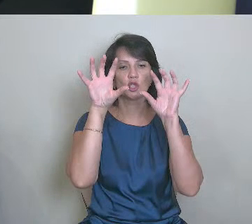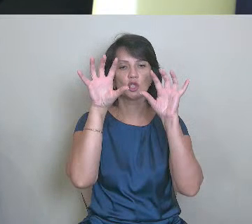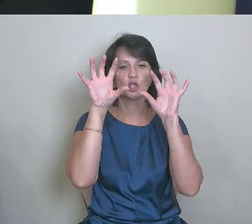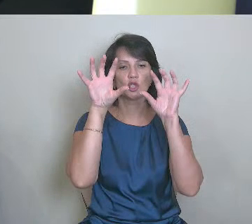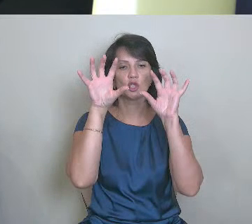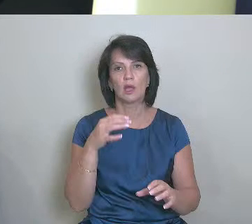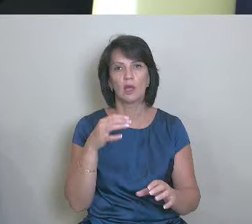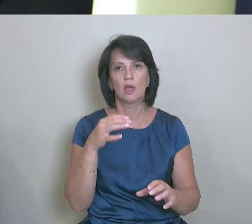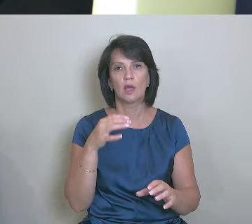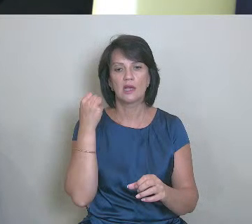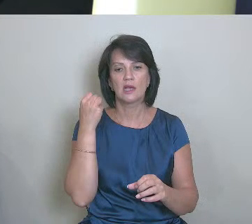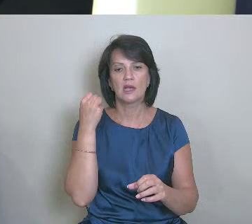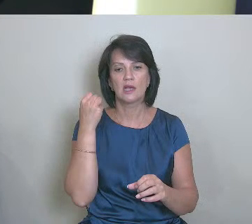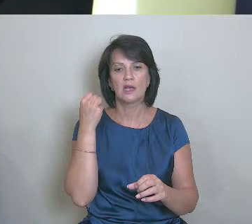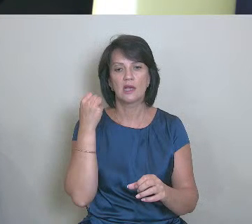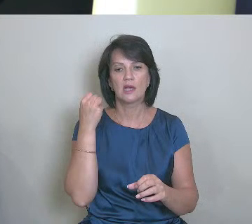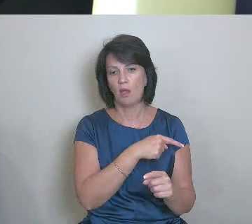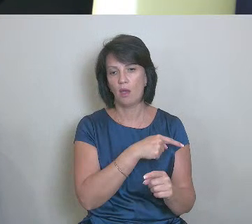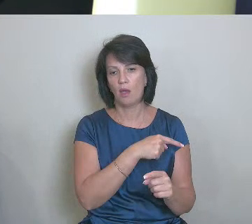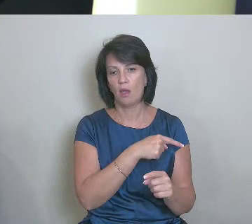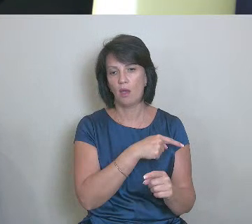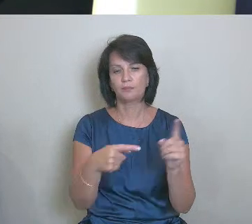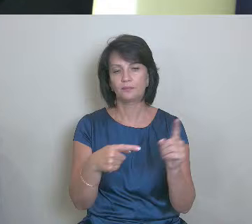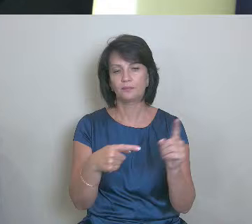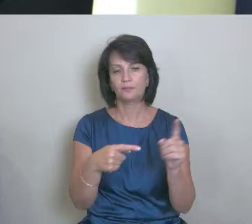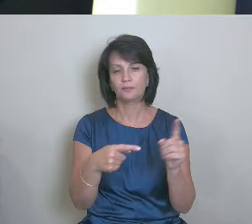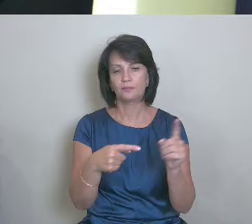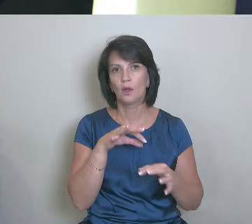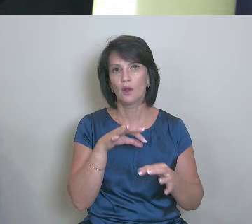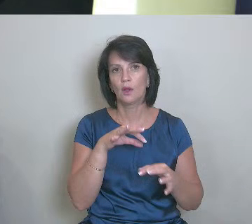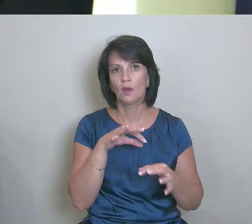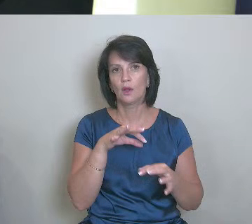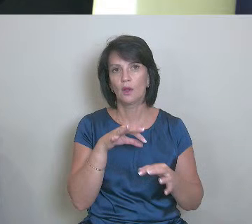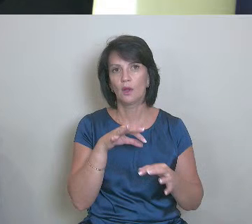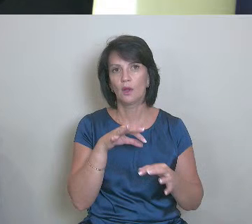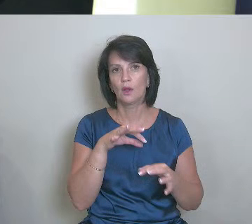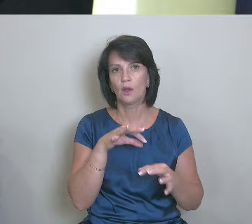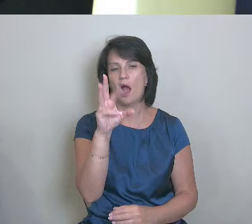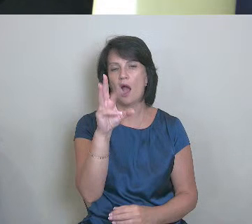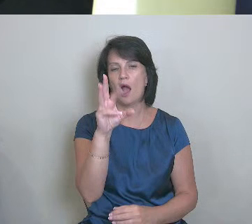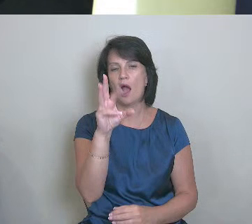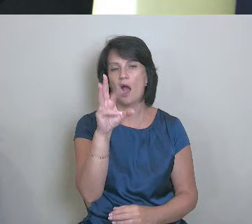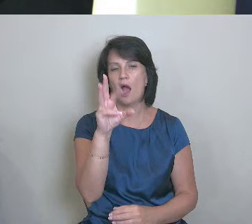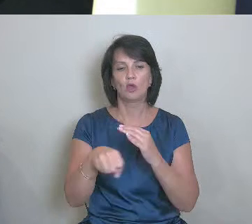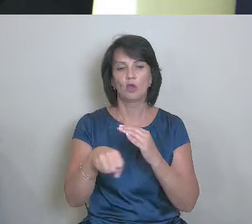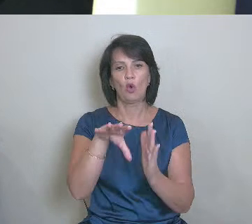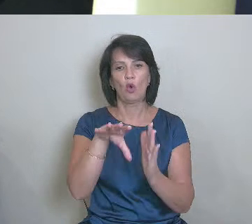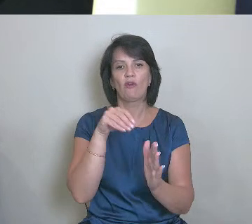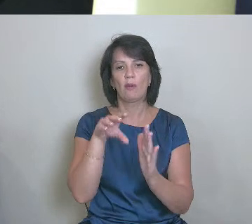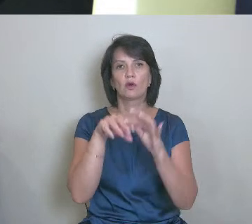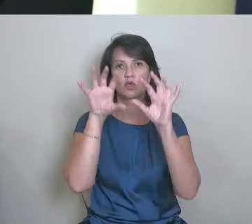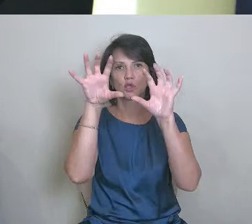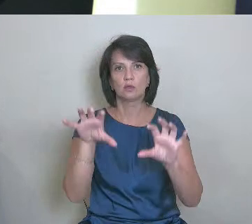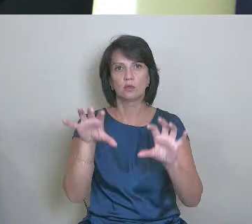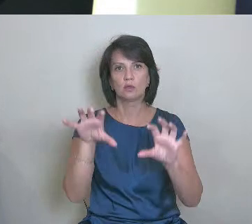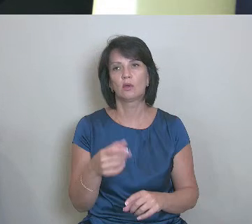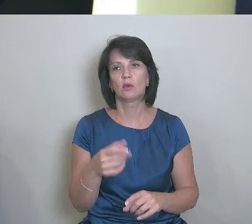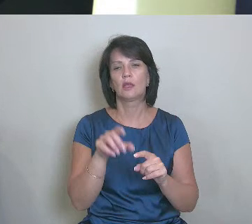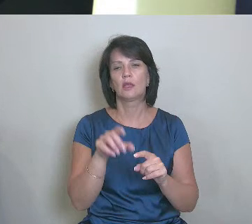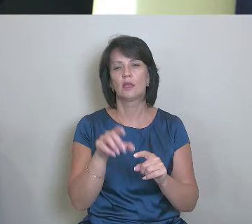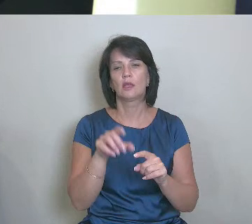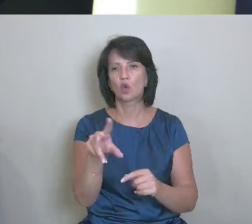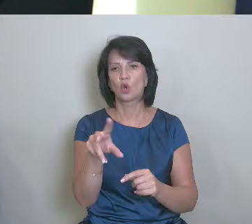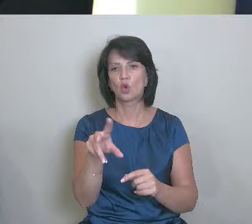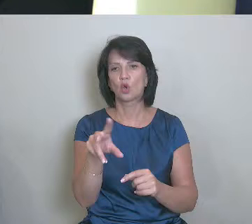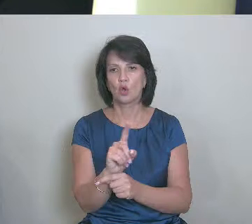The code, the election code, made us responsible to update our regulations in accordance with the new code,